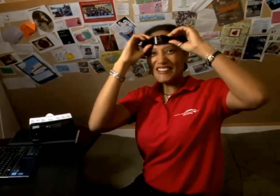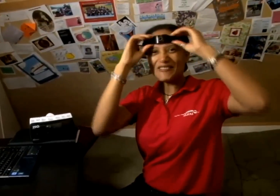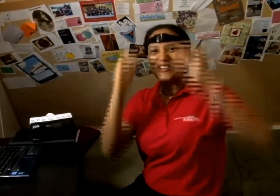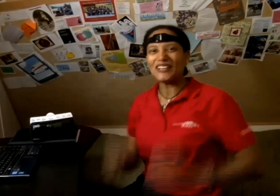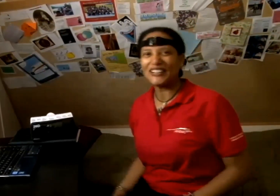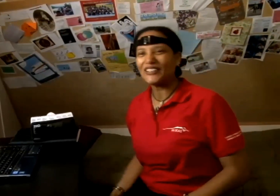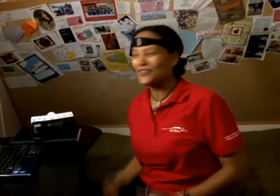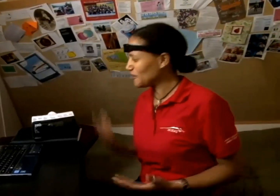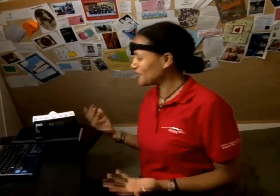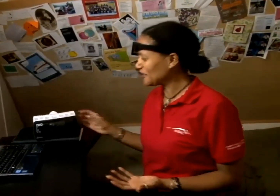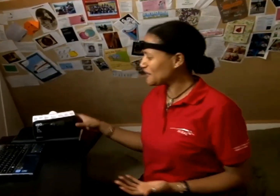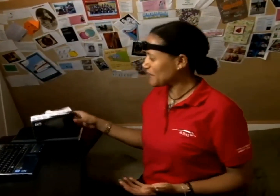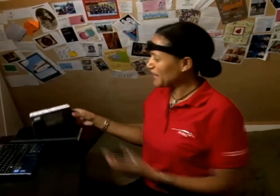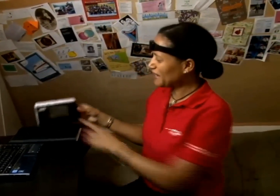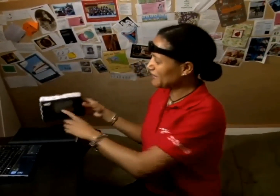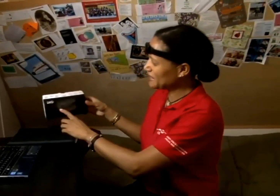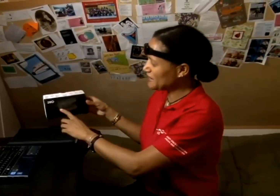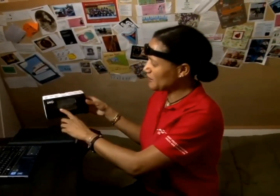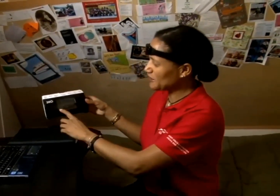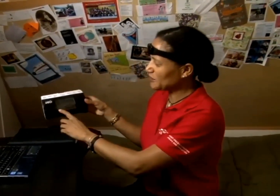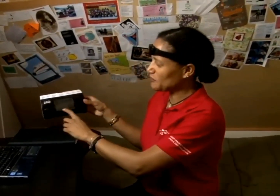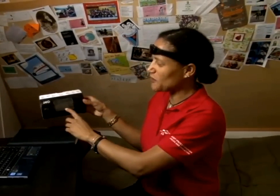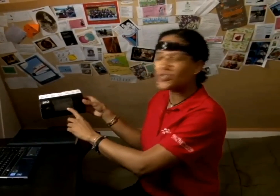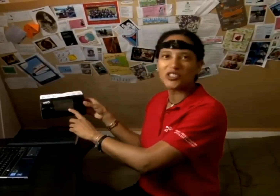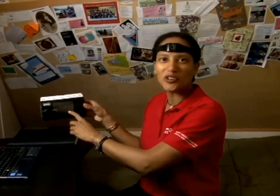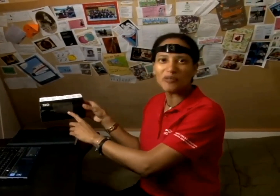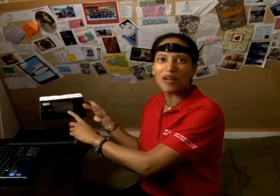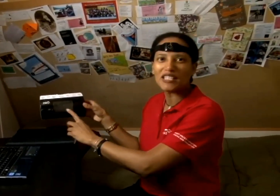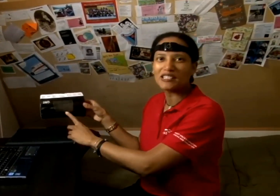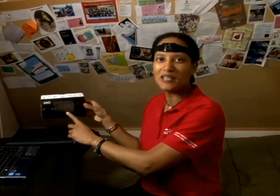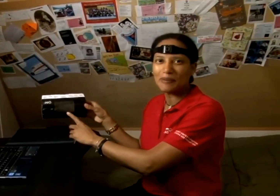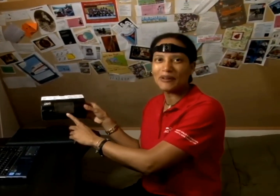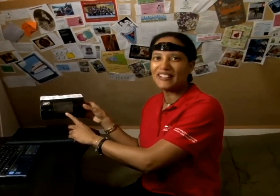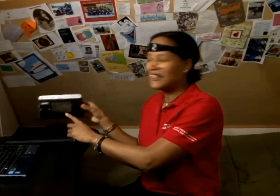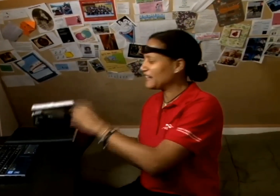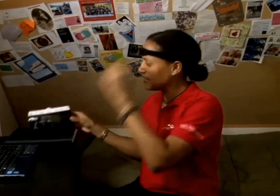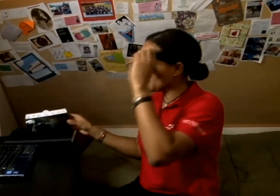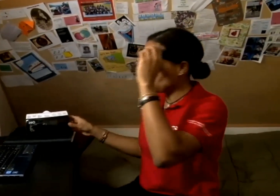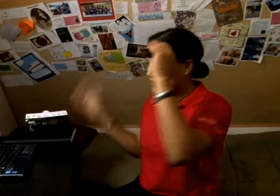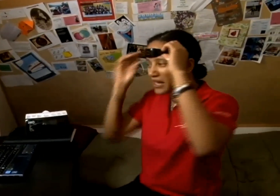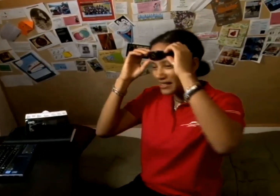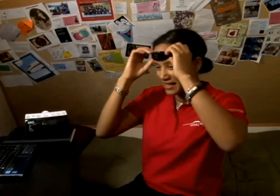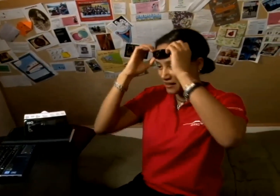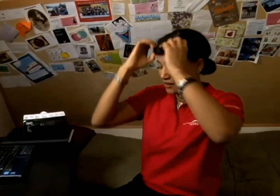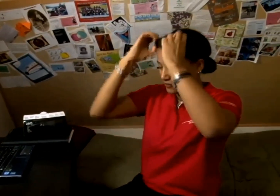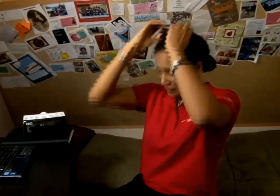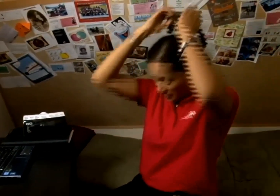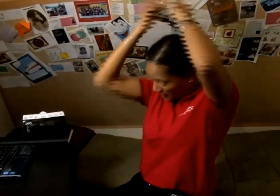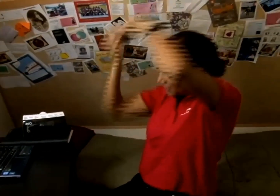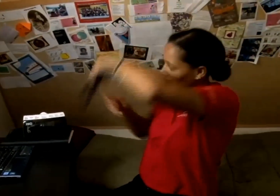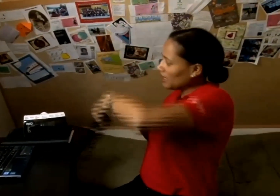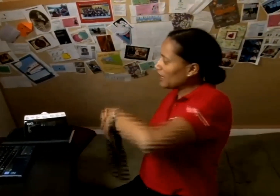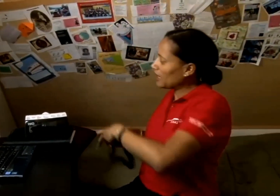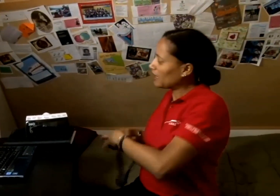And then I would go to sleep, and the Zio is going to register my sleep. And then in the morning, I take it